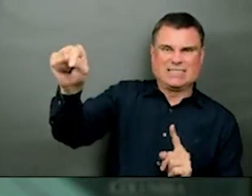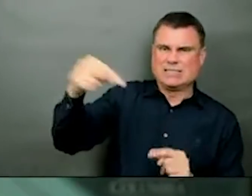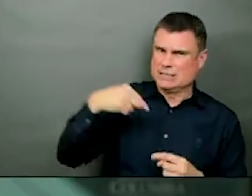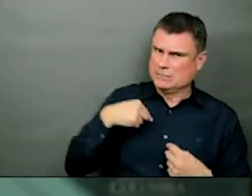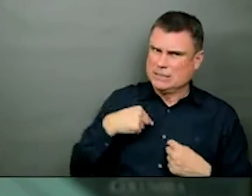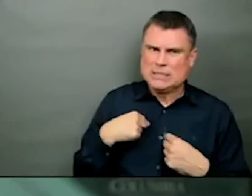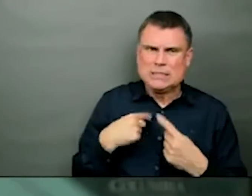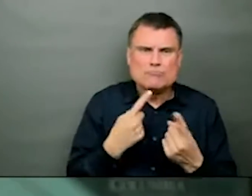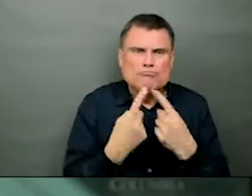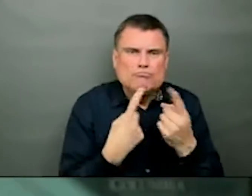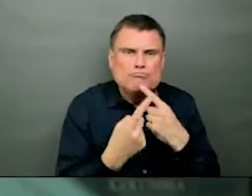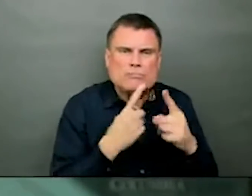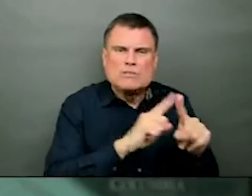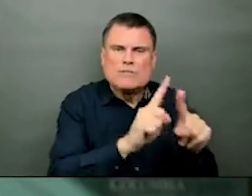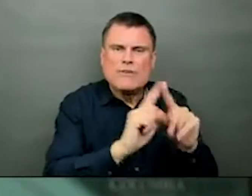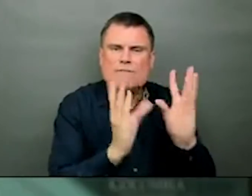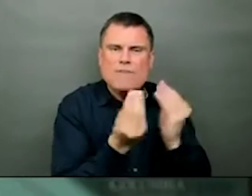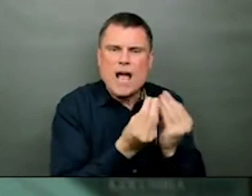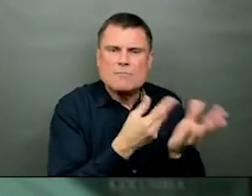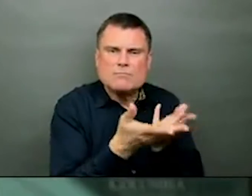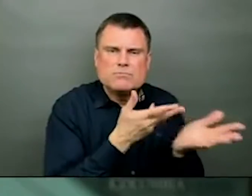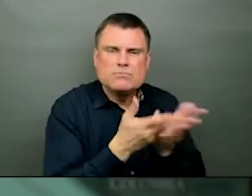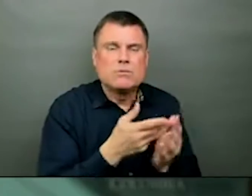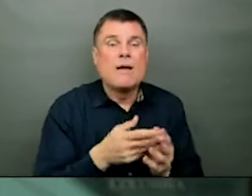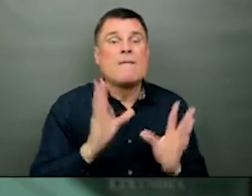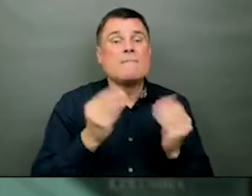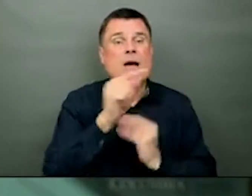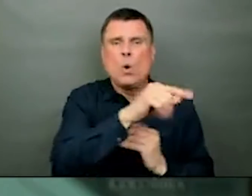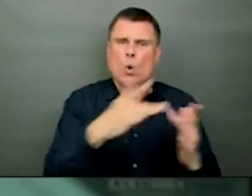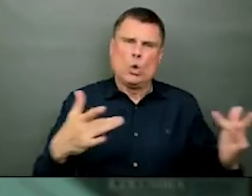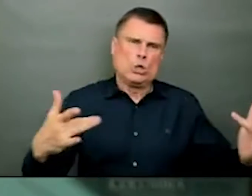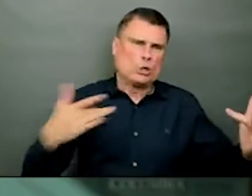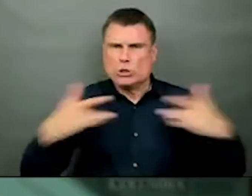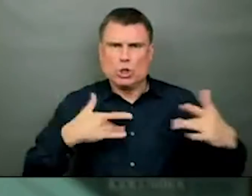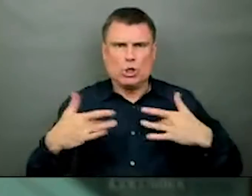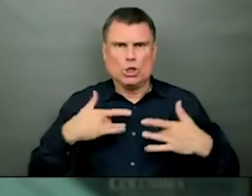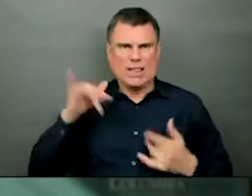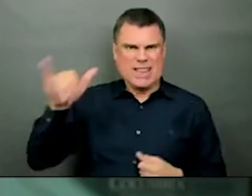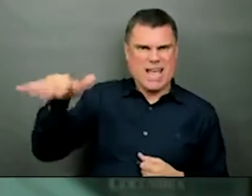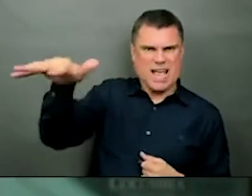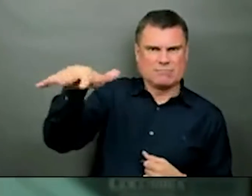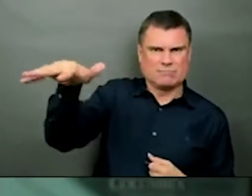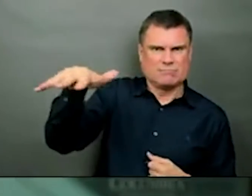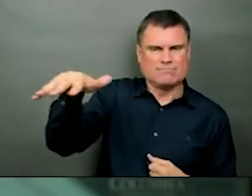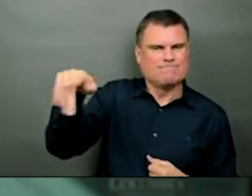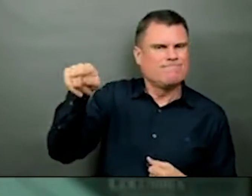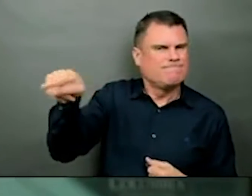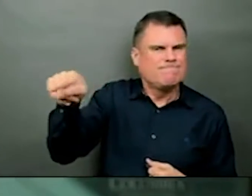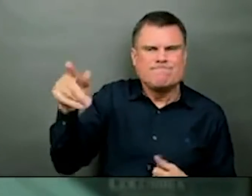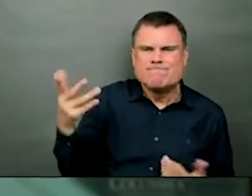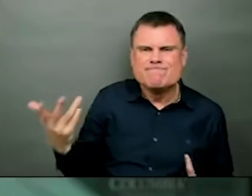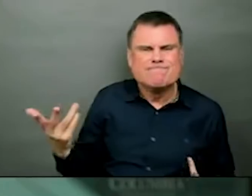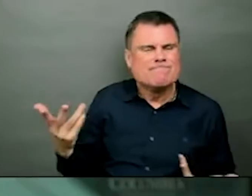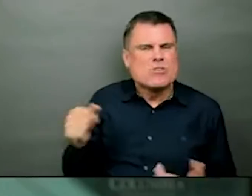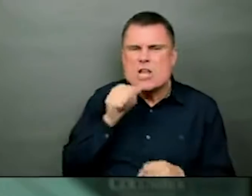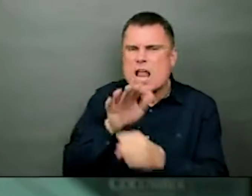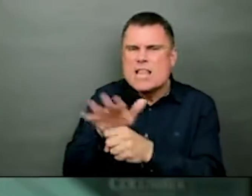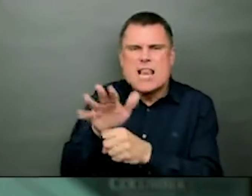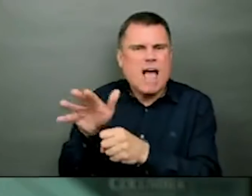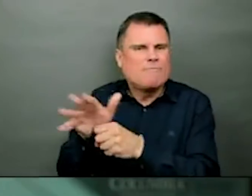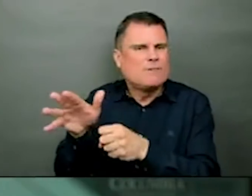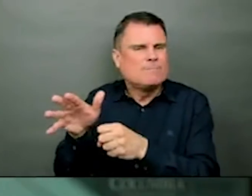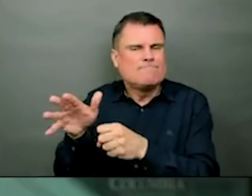family members who are very concerned about a lack of communication, not just from Little Mountain Place, but from other care